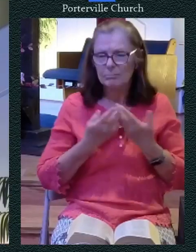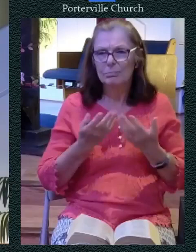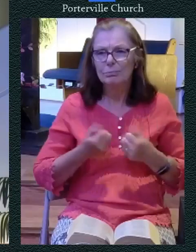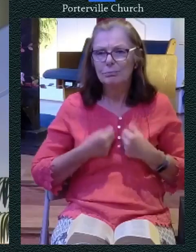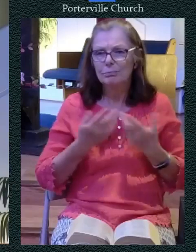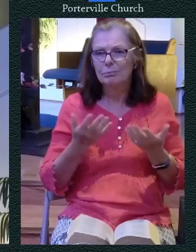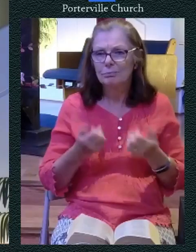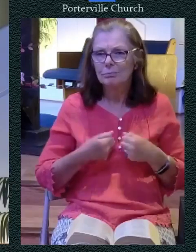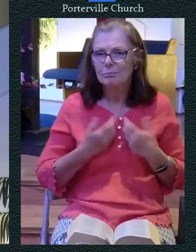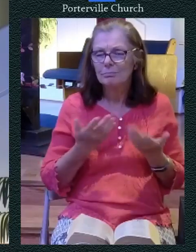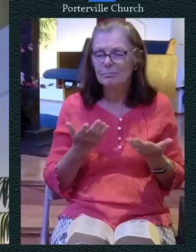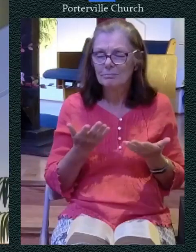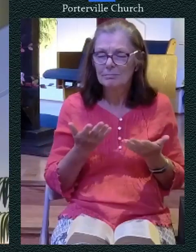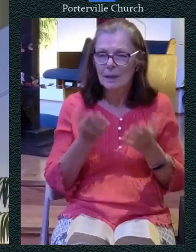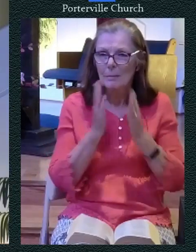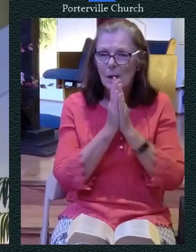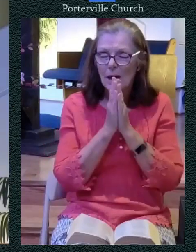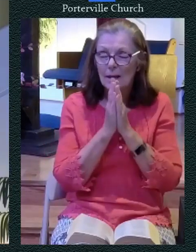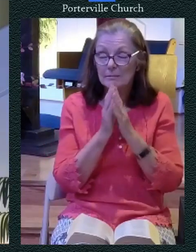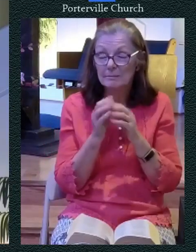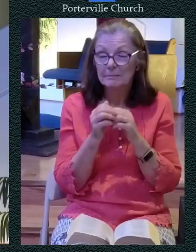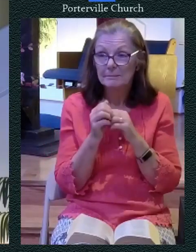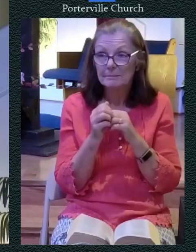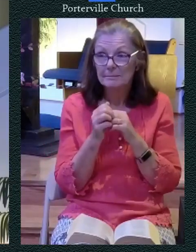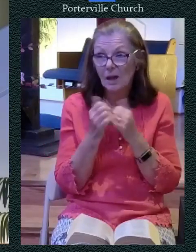So we've got that in our minds now.